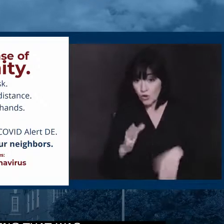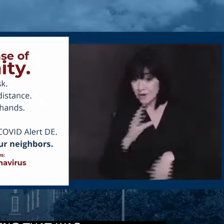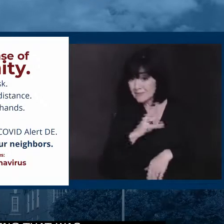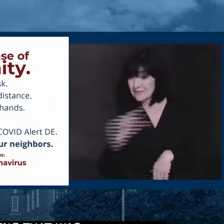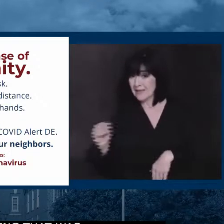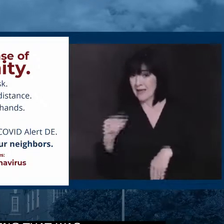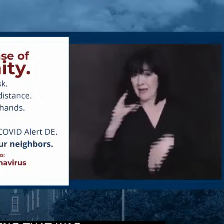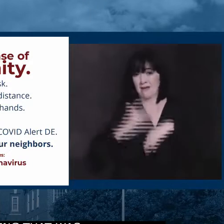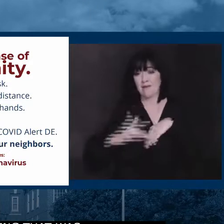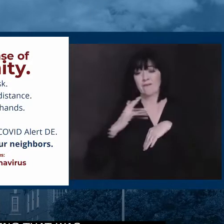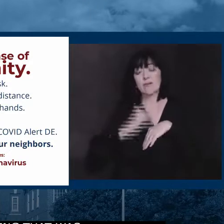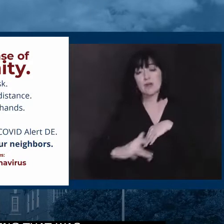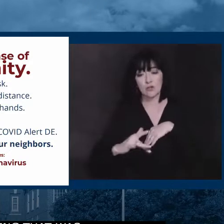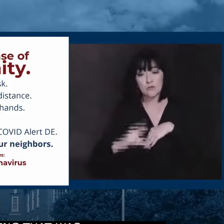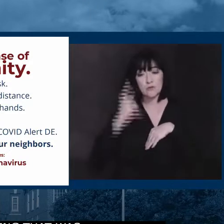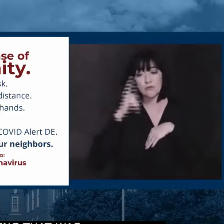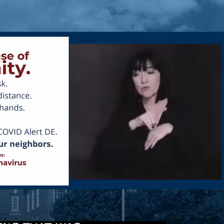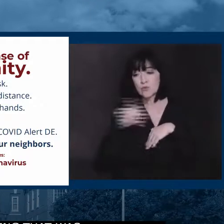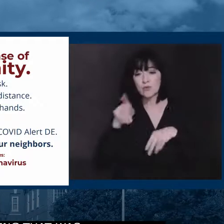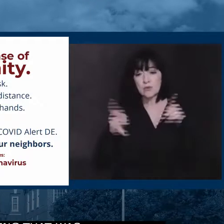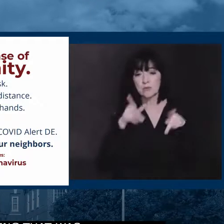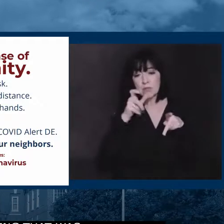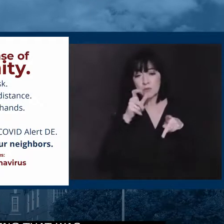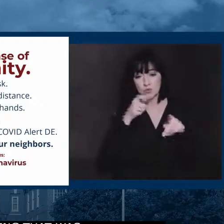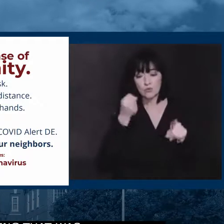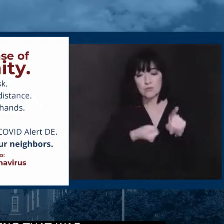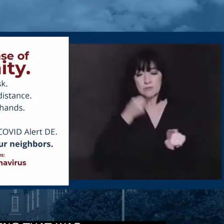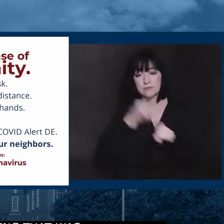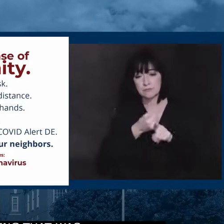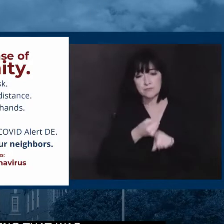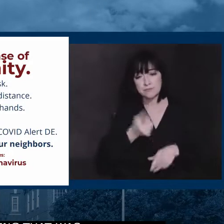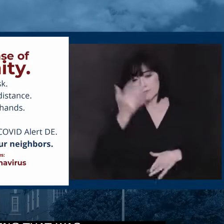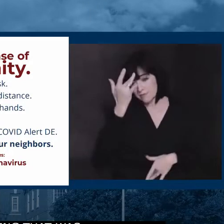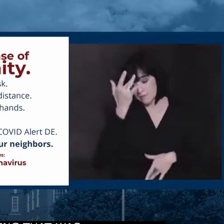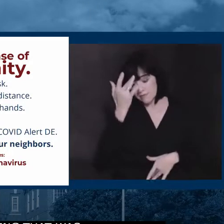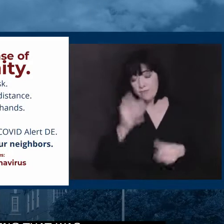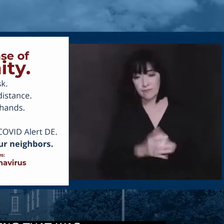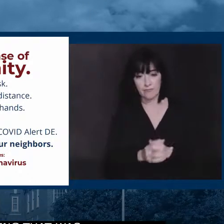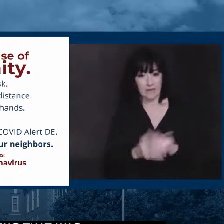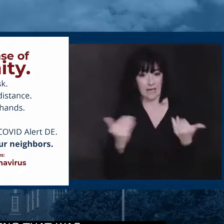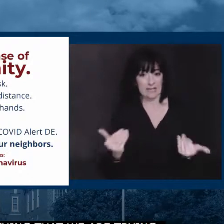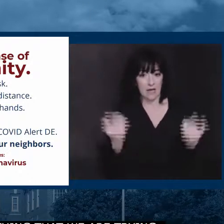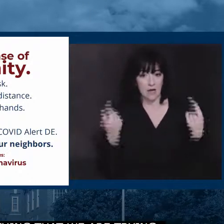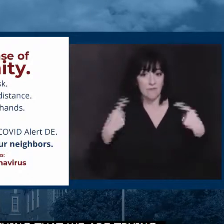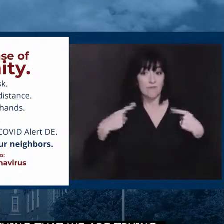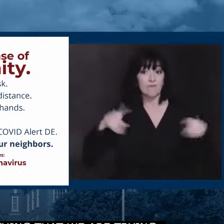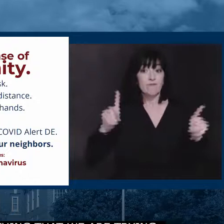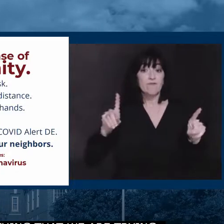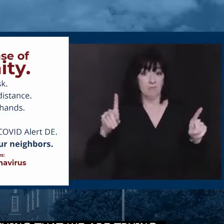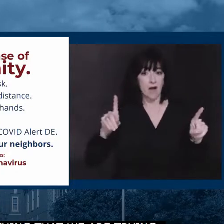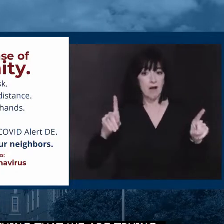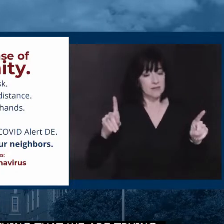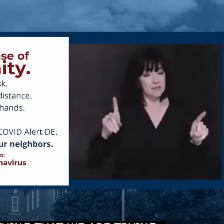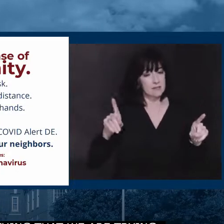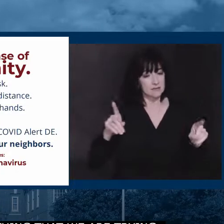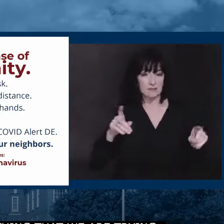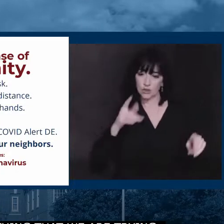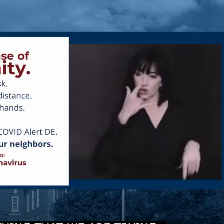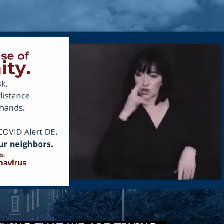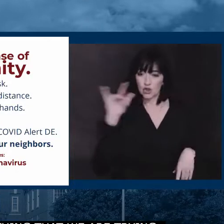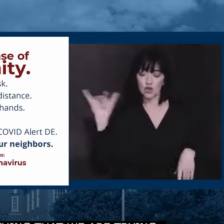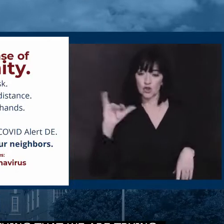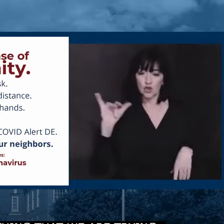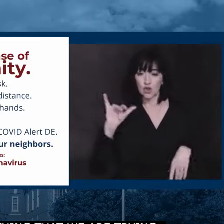finally, vaccinations. The heavy artillery has arrived. It'll take us weeks and months to get